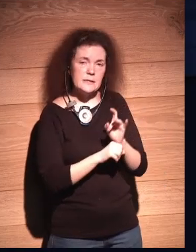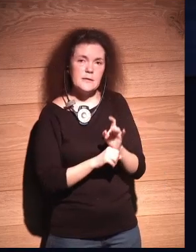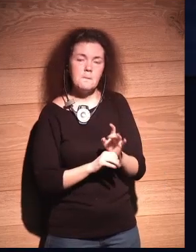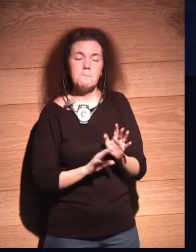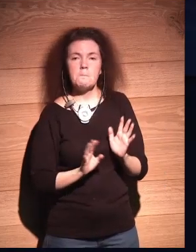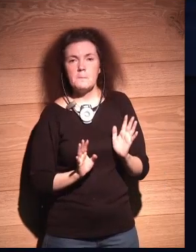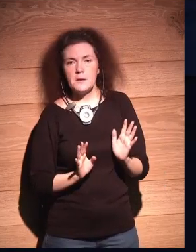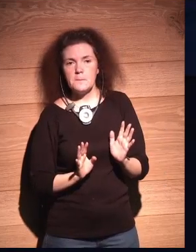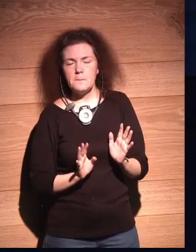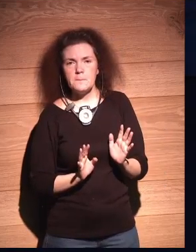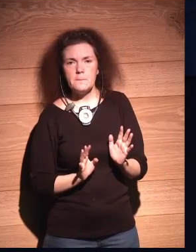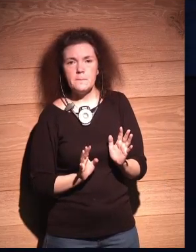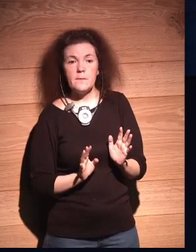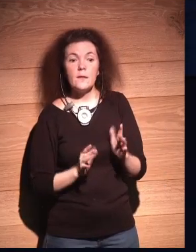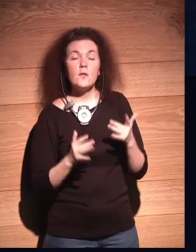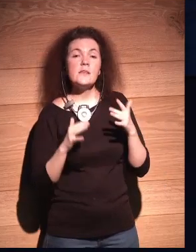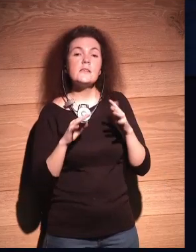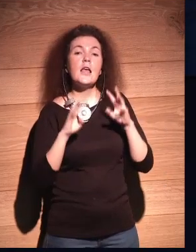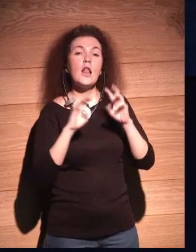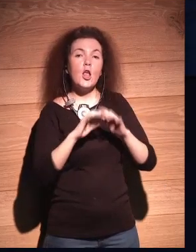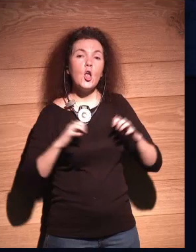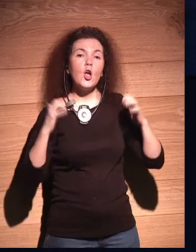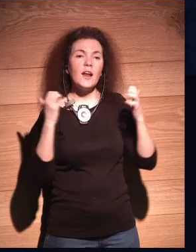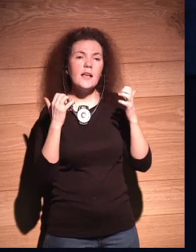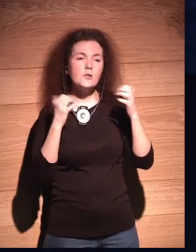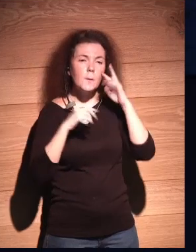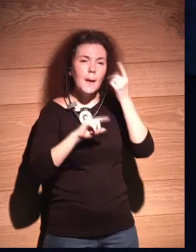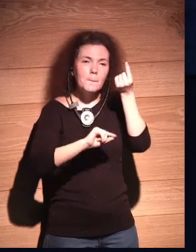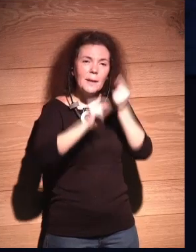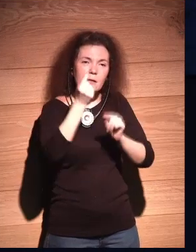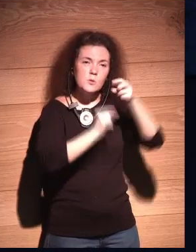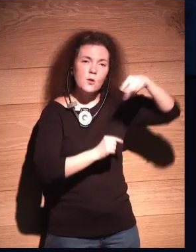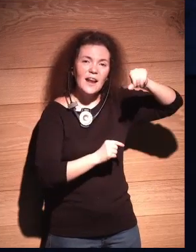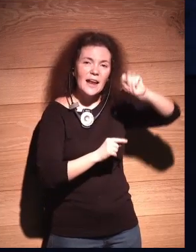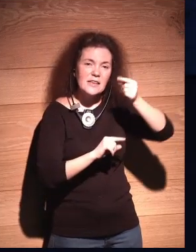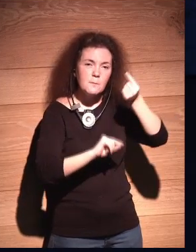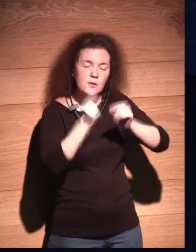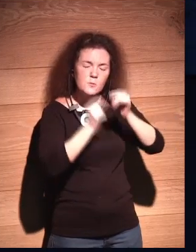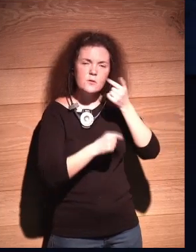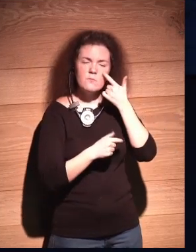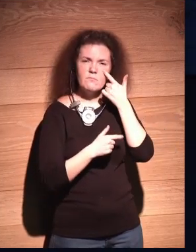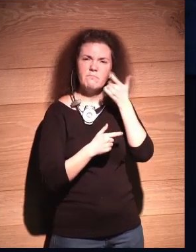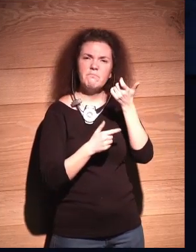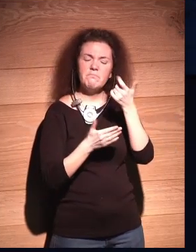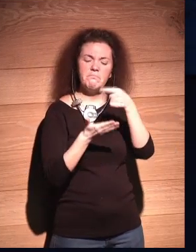the Congress was looking through the budget of NASA, and they're going, okay, $30 trillion for spy satellites, excellent.